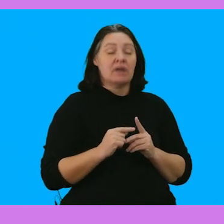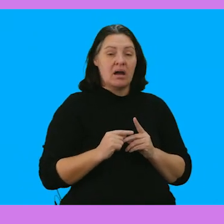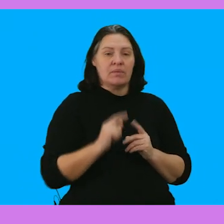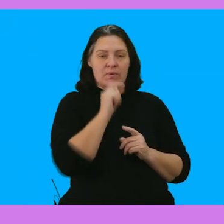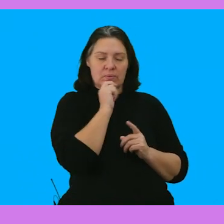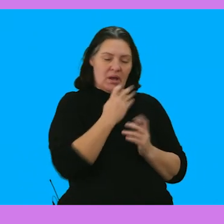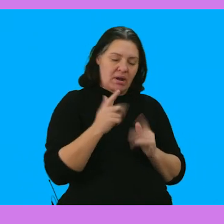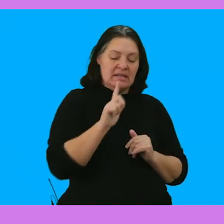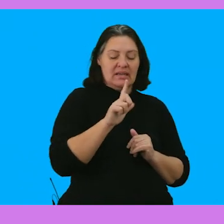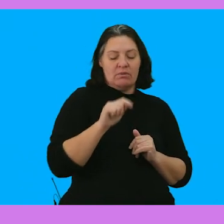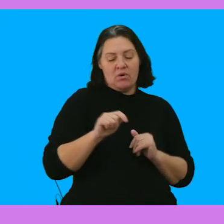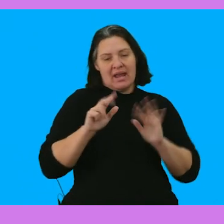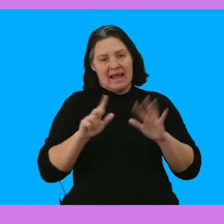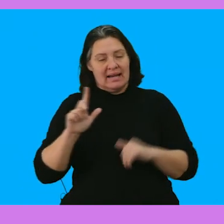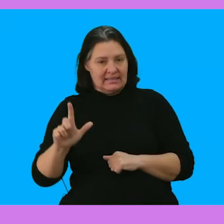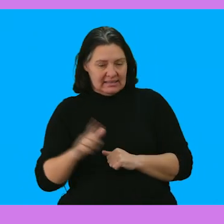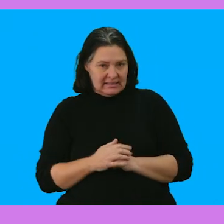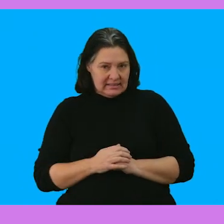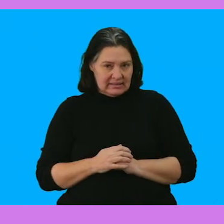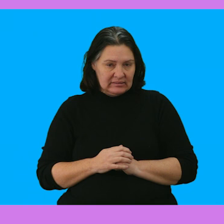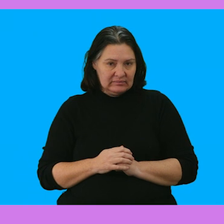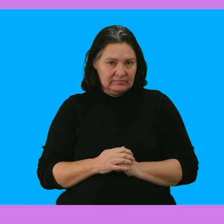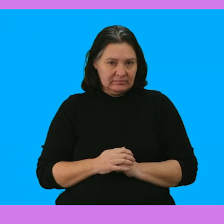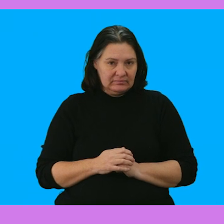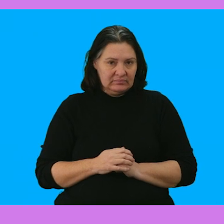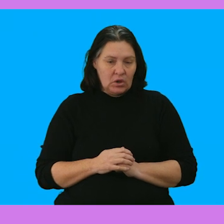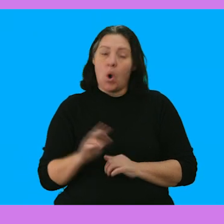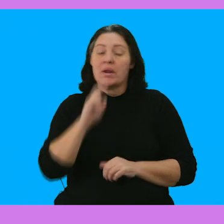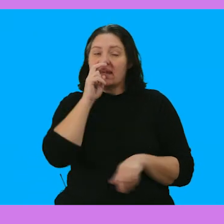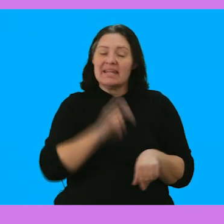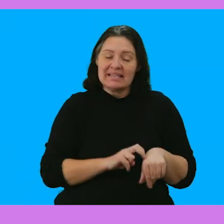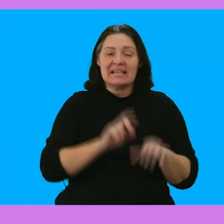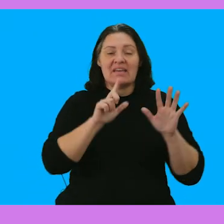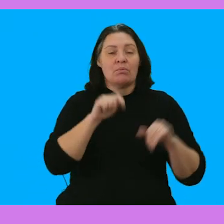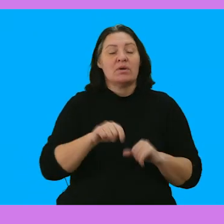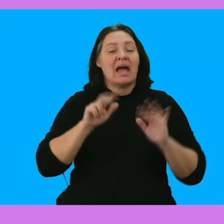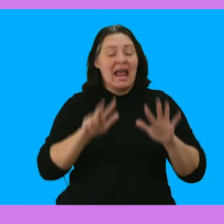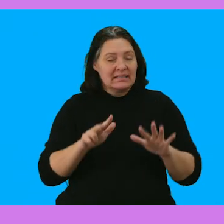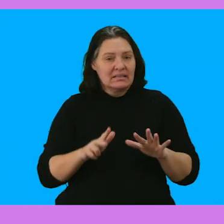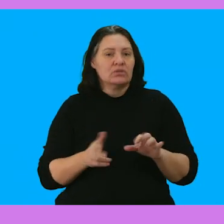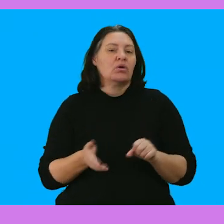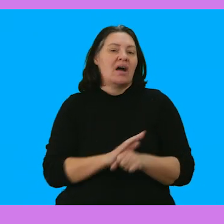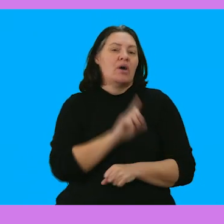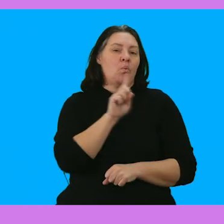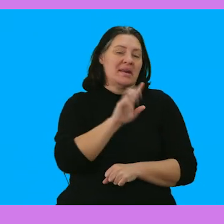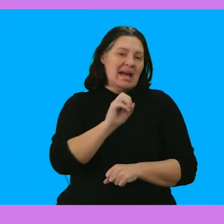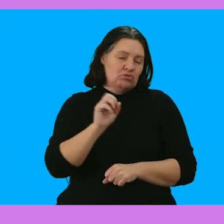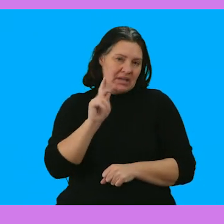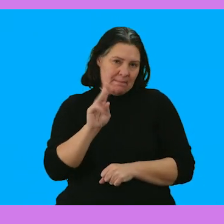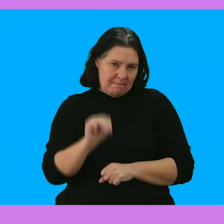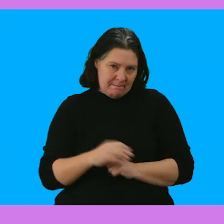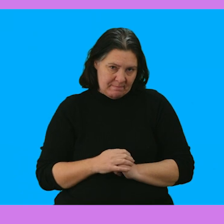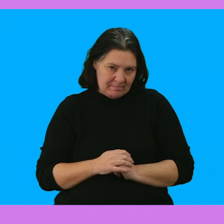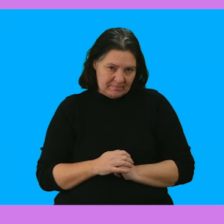multiply by my consumption, basically 7.8 liters. So it covers, it needs 7.8 liters to cover